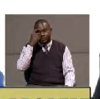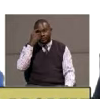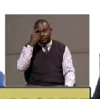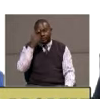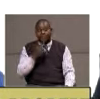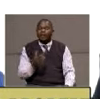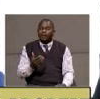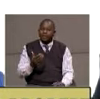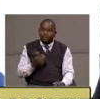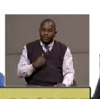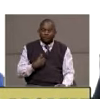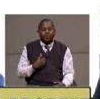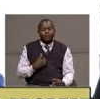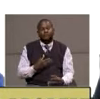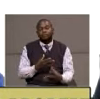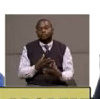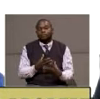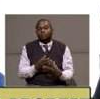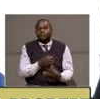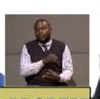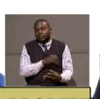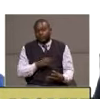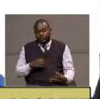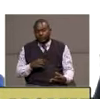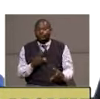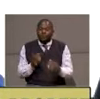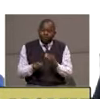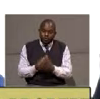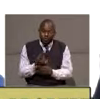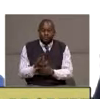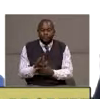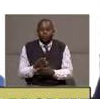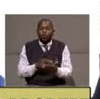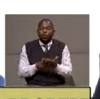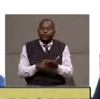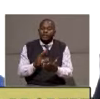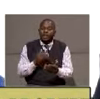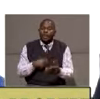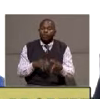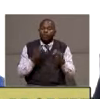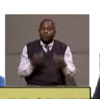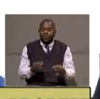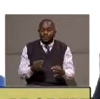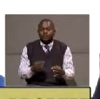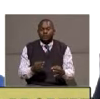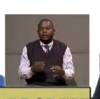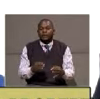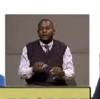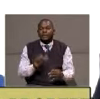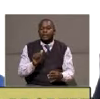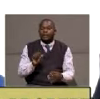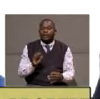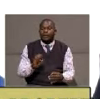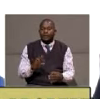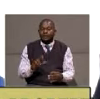We have been deprived of the opportunity of utilizing our properties and assets for all